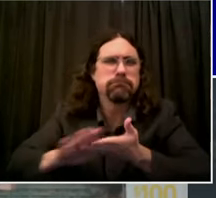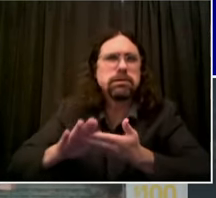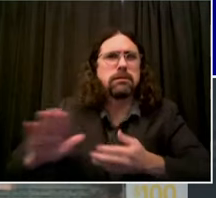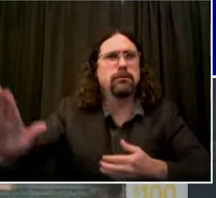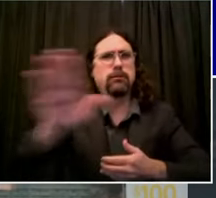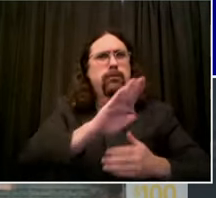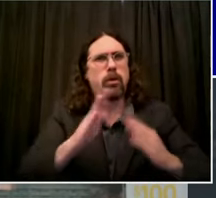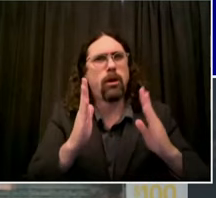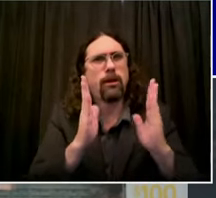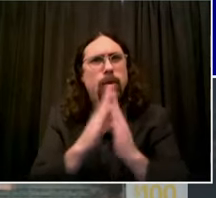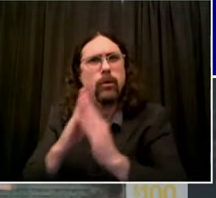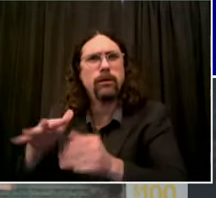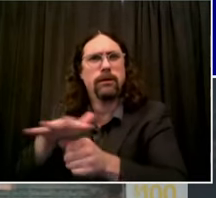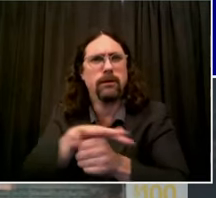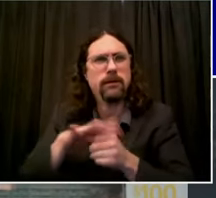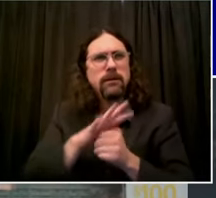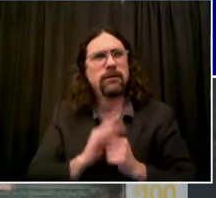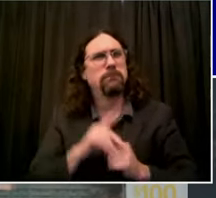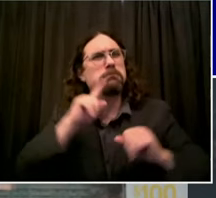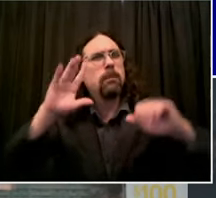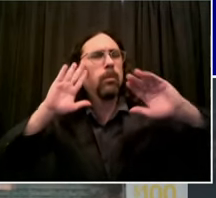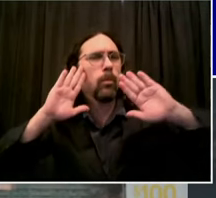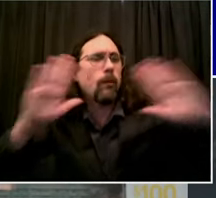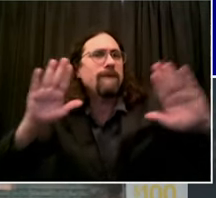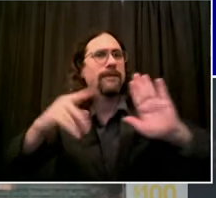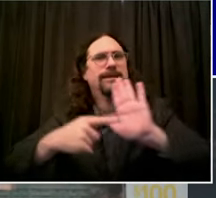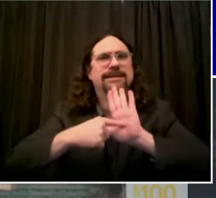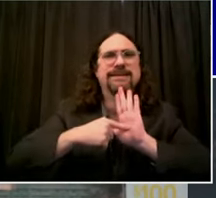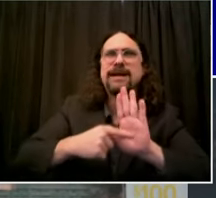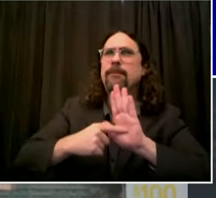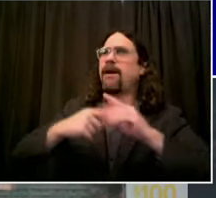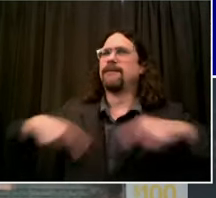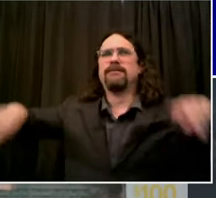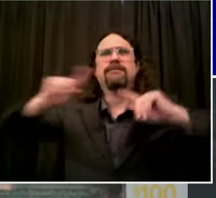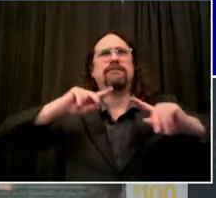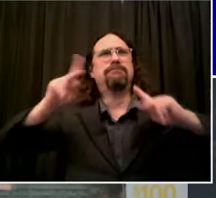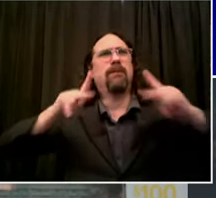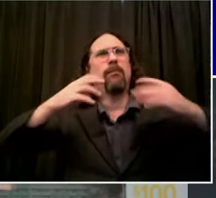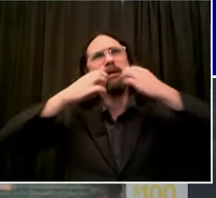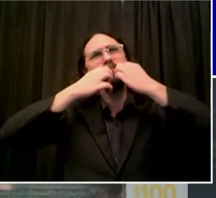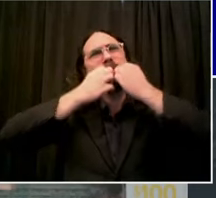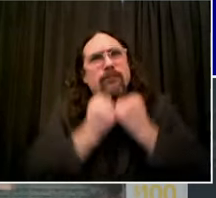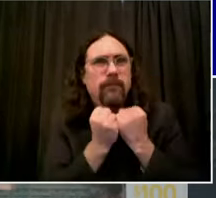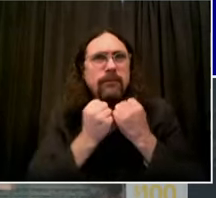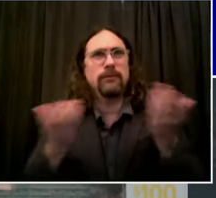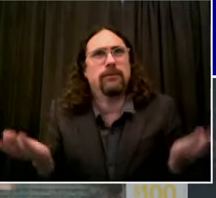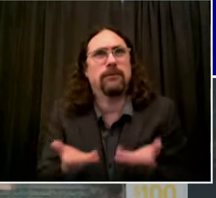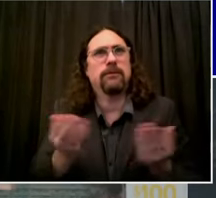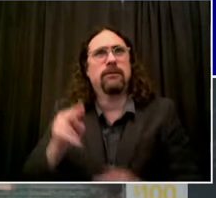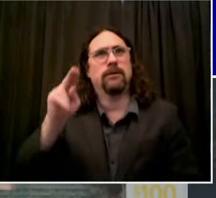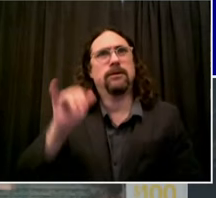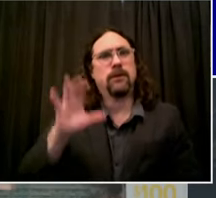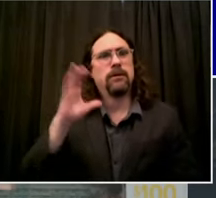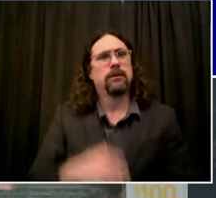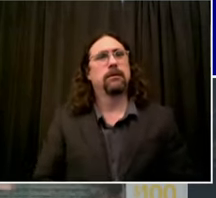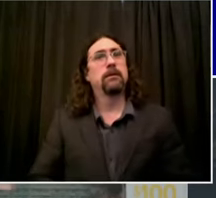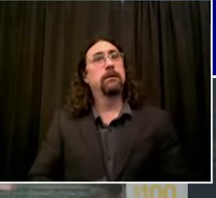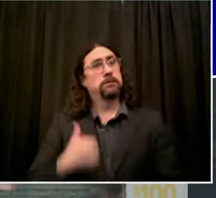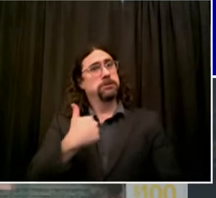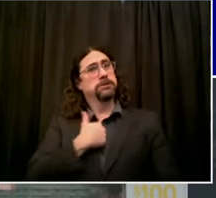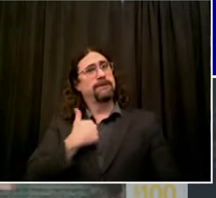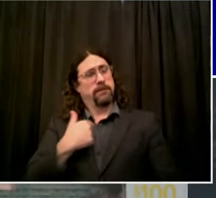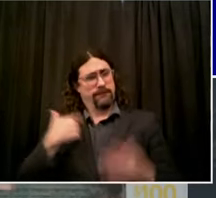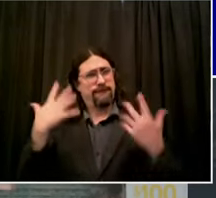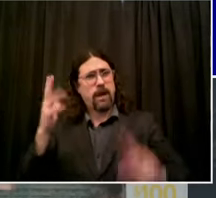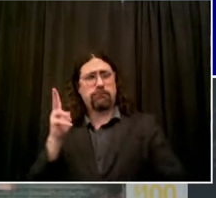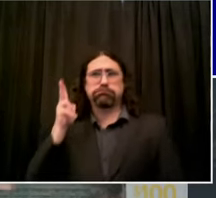I went to the scene yesterday myself later on in the day. I met with store owners who had had their stores looted, and I heard their